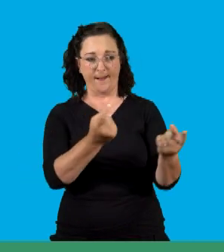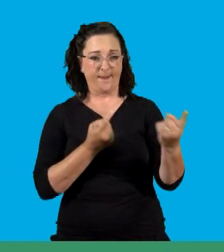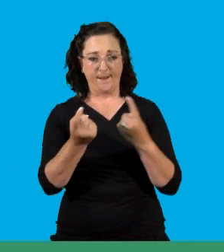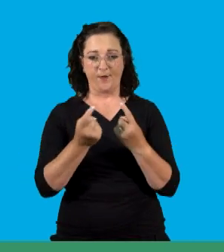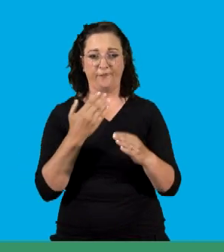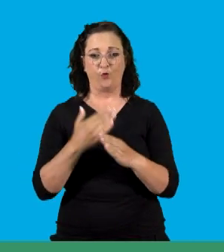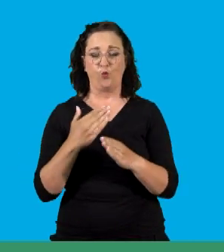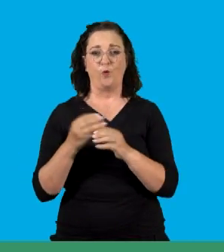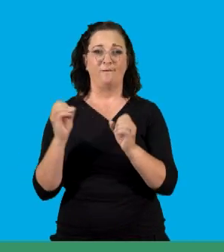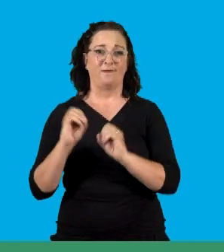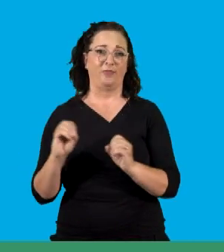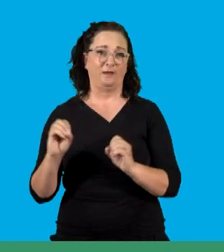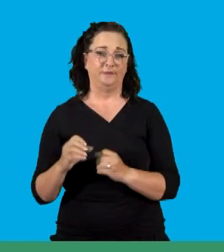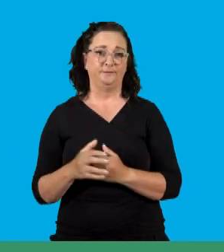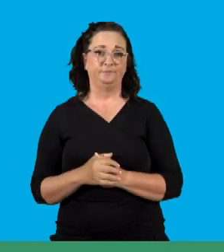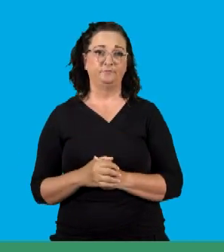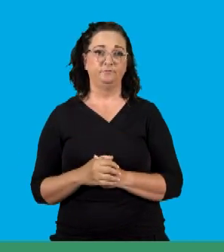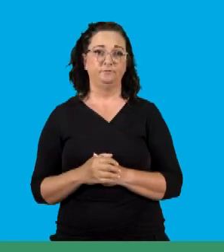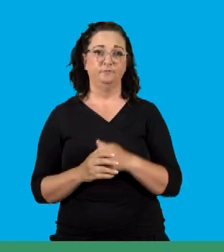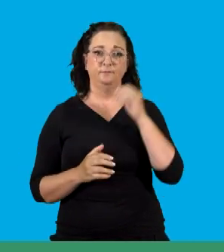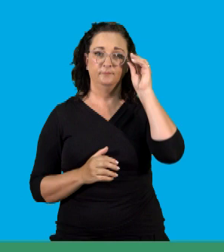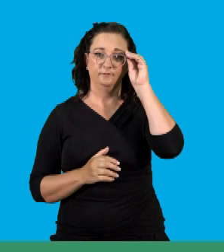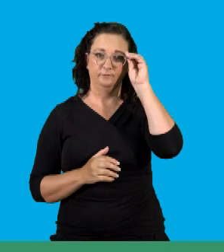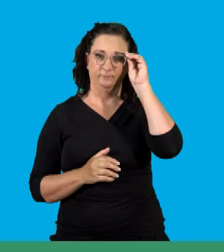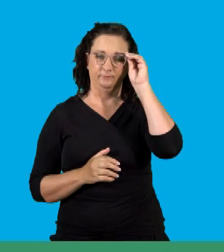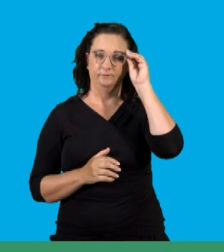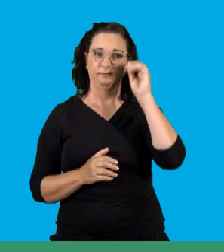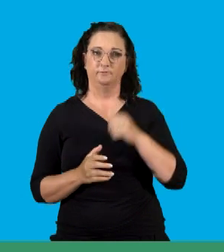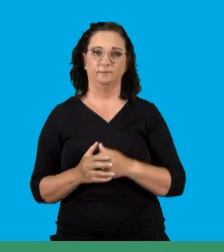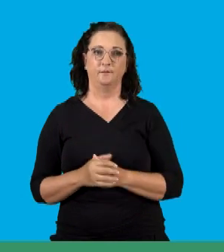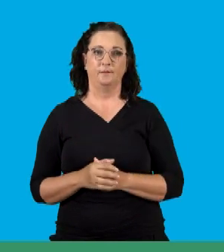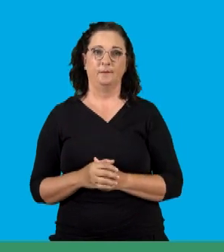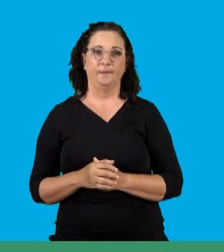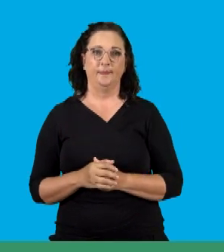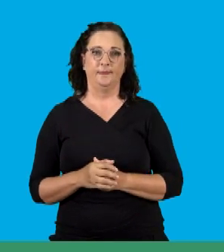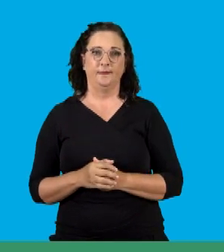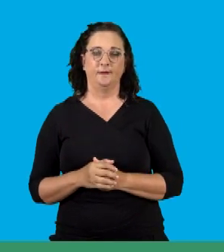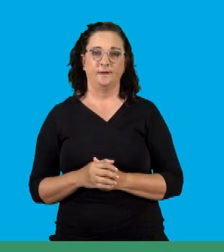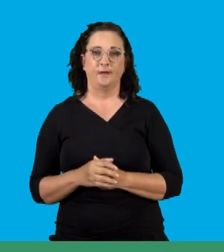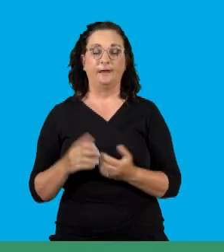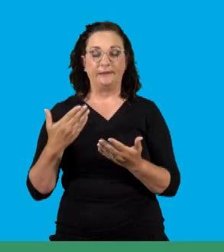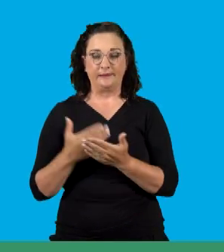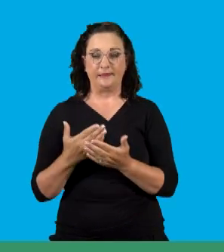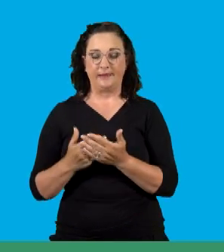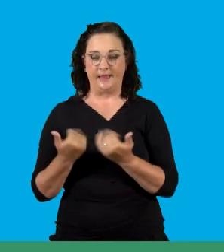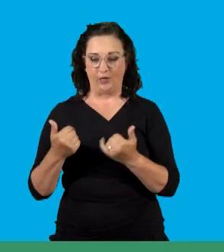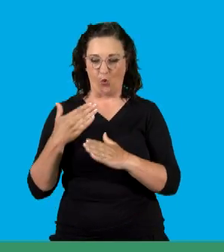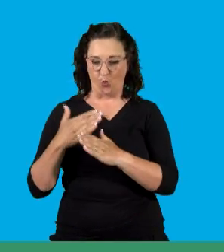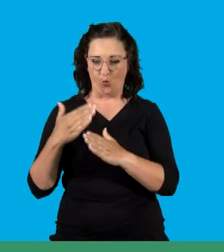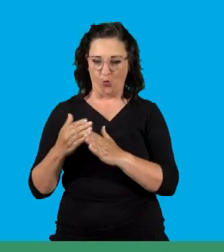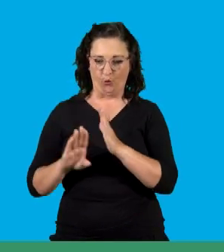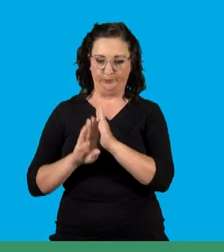work during strikes. So strikes, not that it results in loss